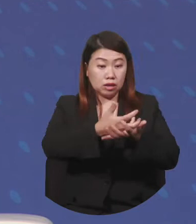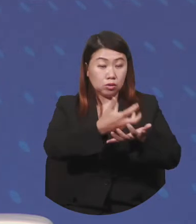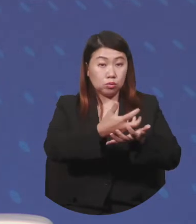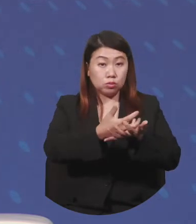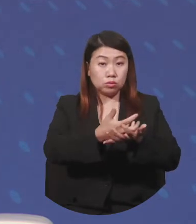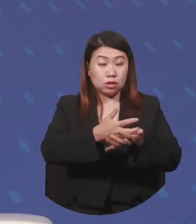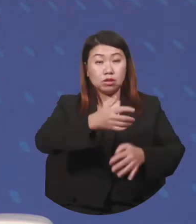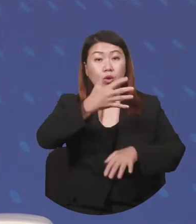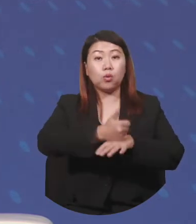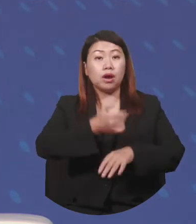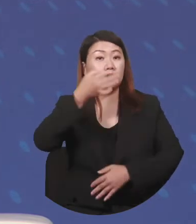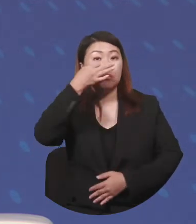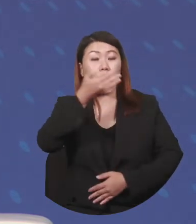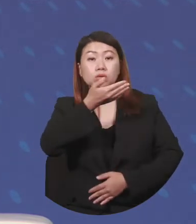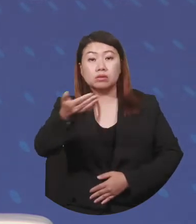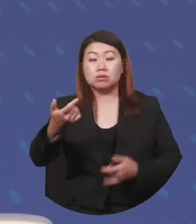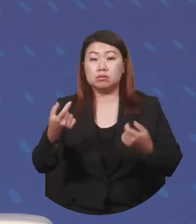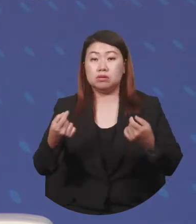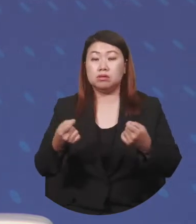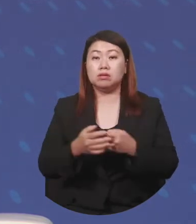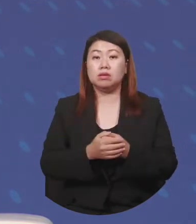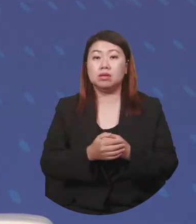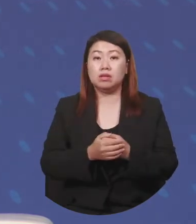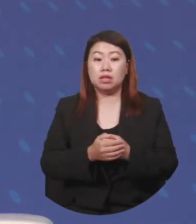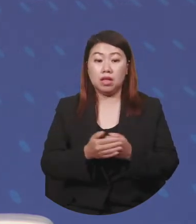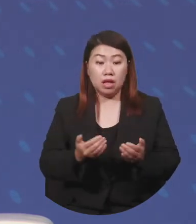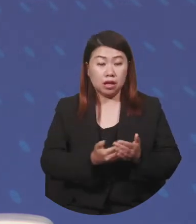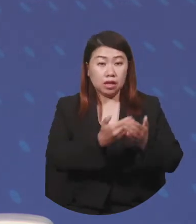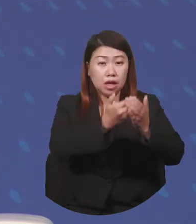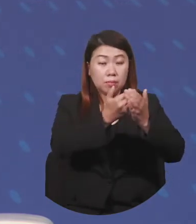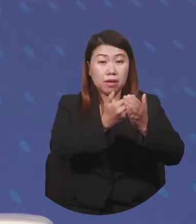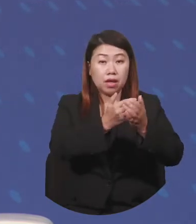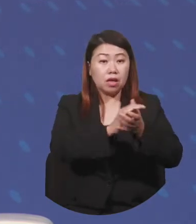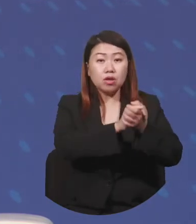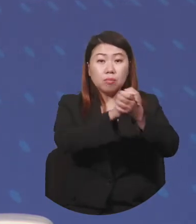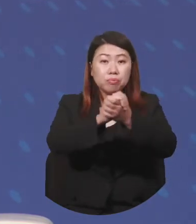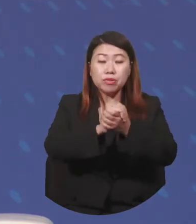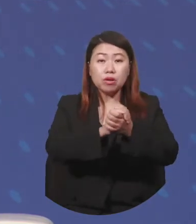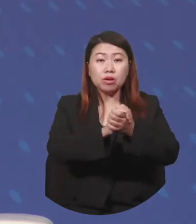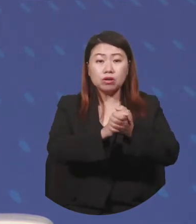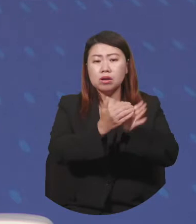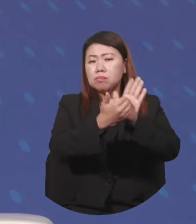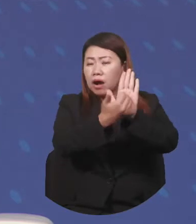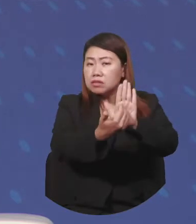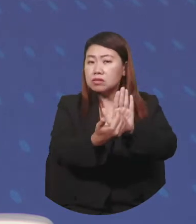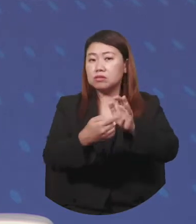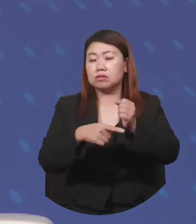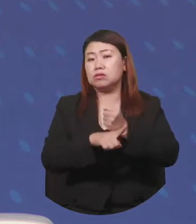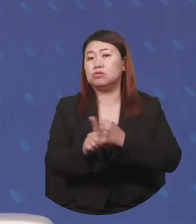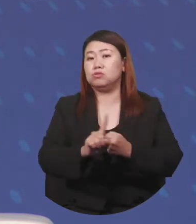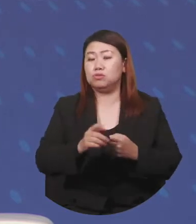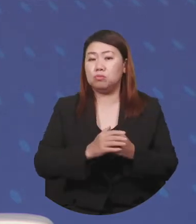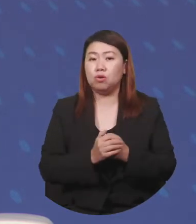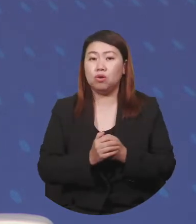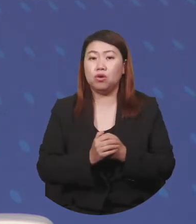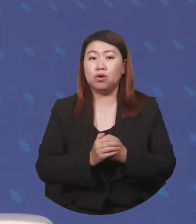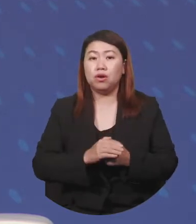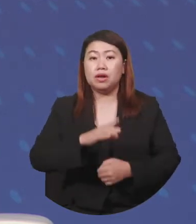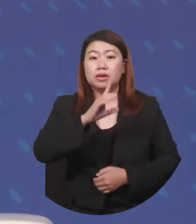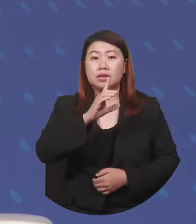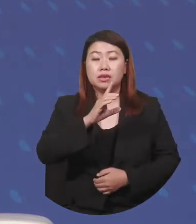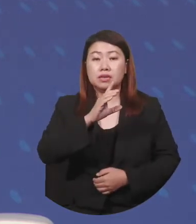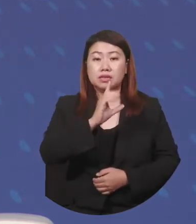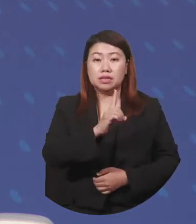that were identified by DAC countries, primarily in terms of partnerships. I wanted to ask our panelists whether these